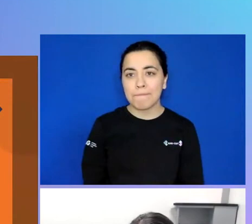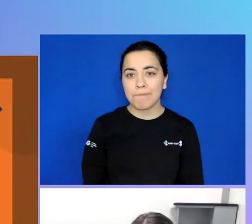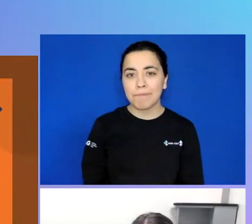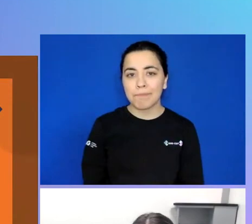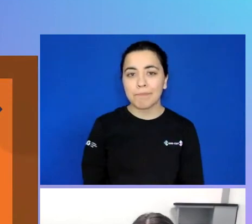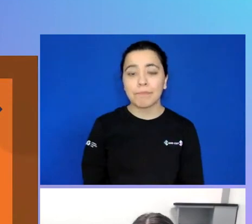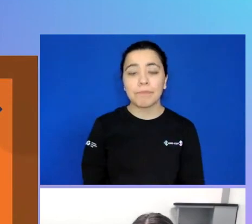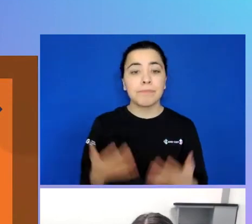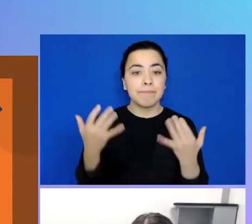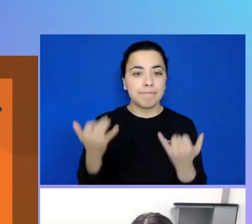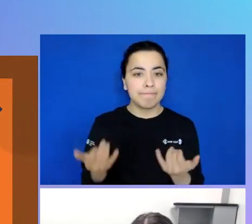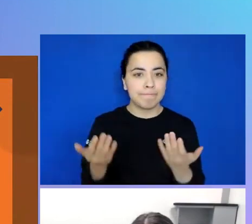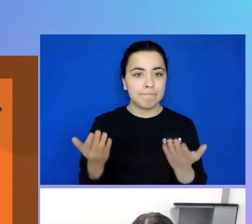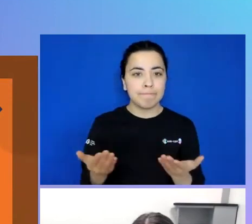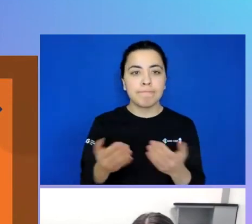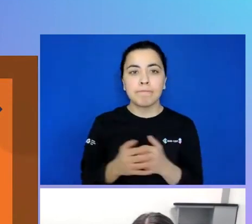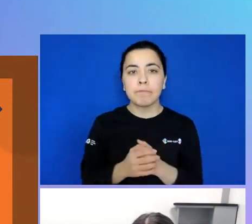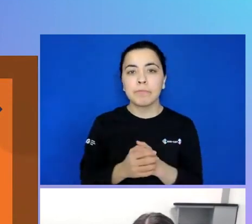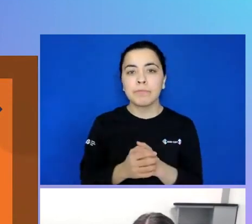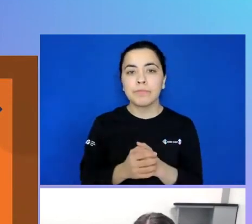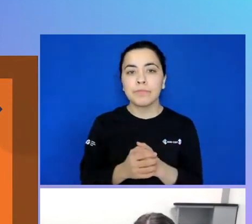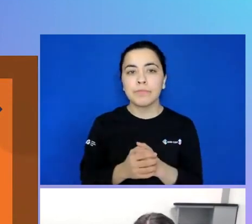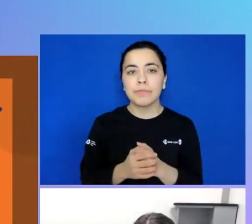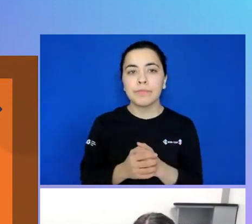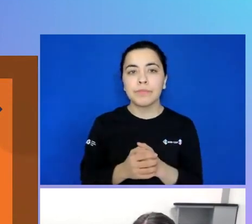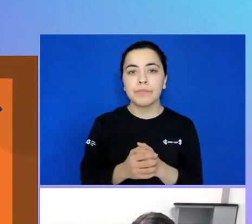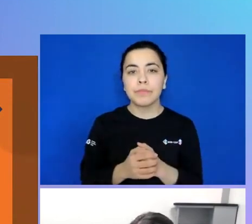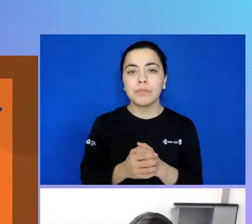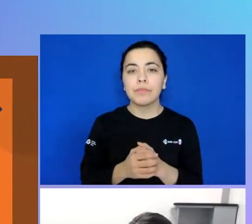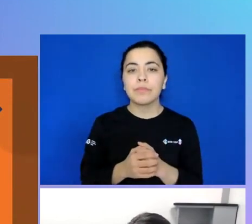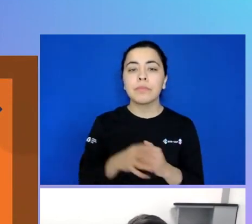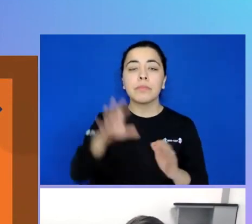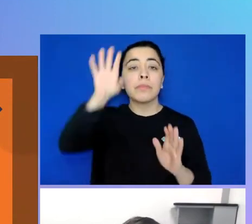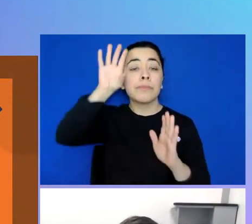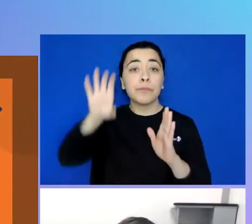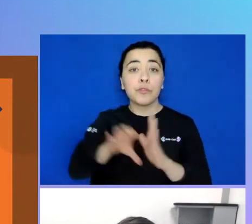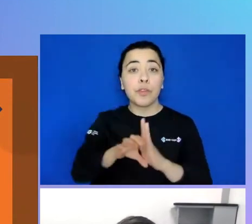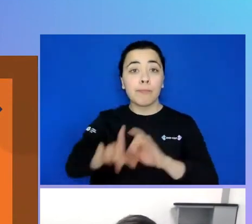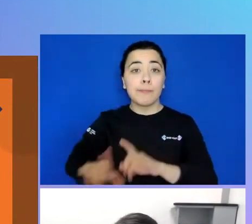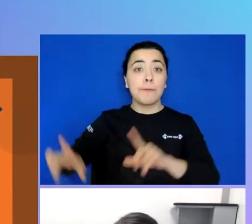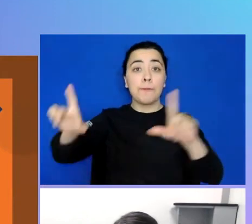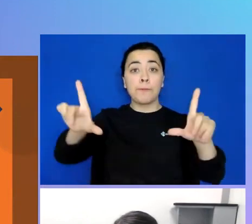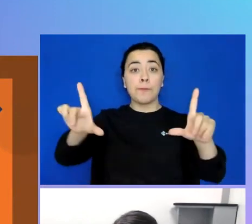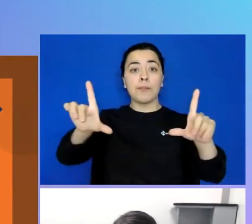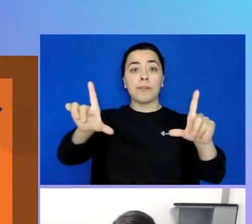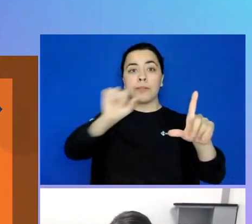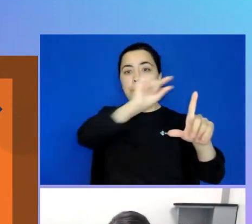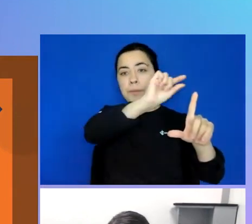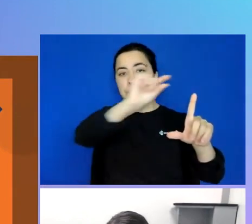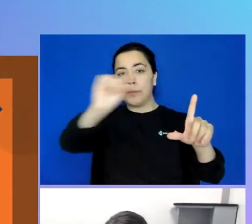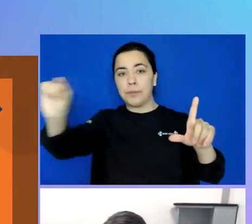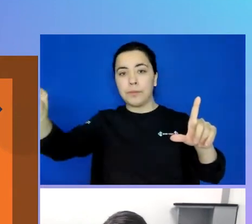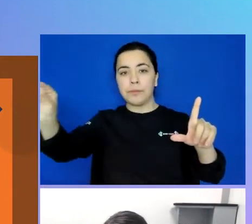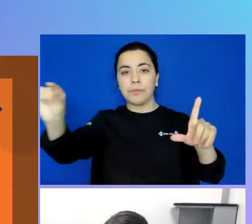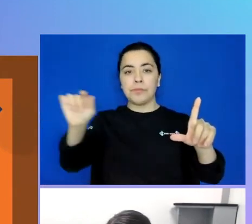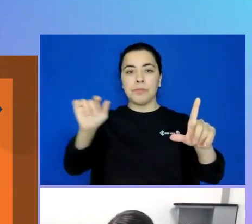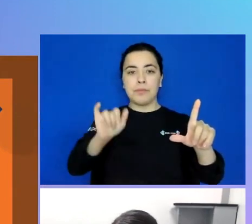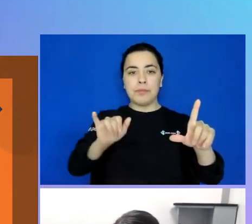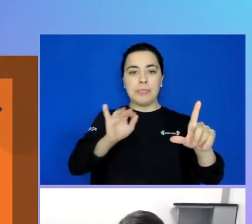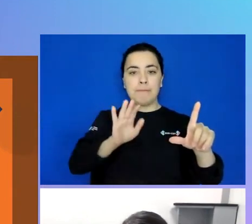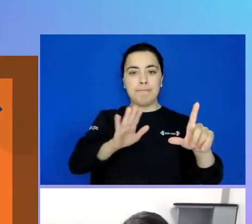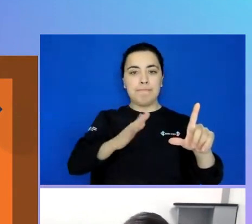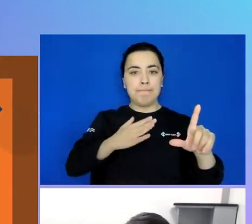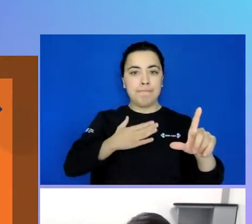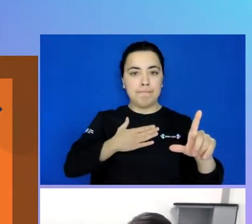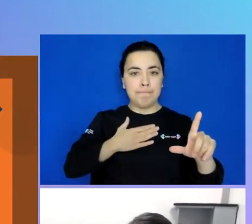all right, I have a graphic up on the screen and I made it myself. So you'll